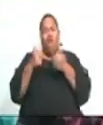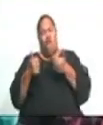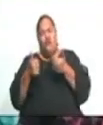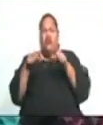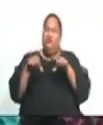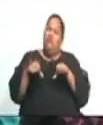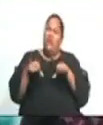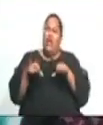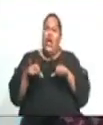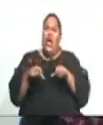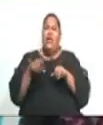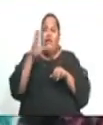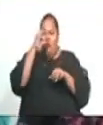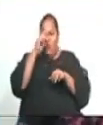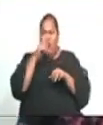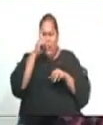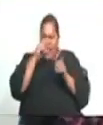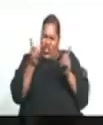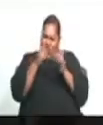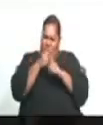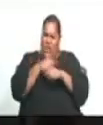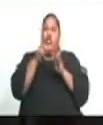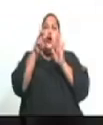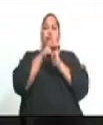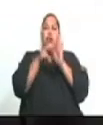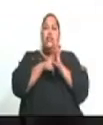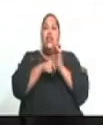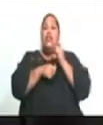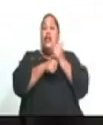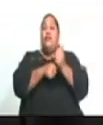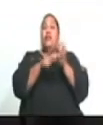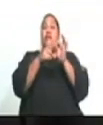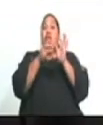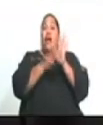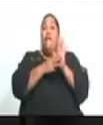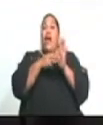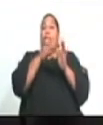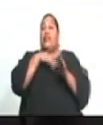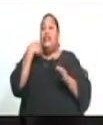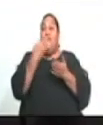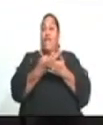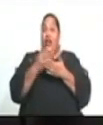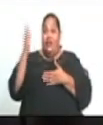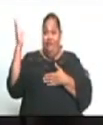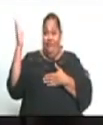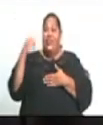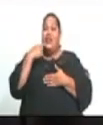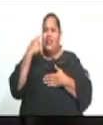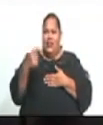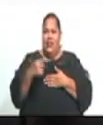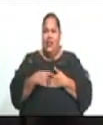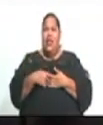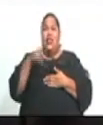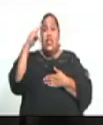working, and if there's a possibility of changing policies. Deputy Prime Minister and Minister for Finance Professor Biman Prasad says